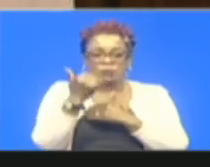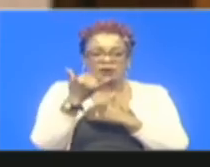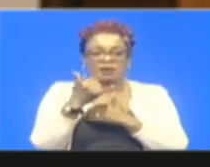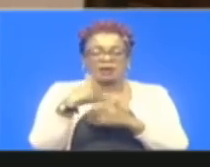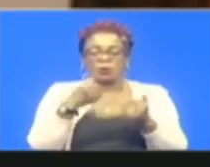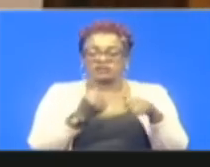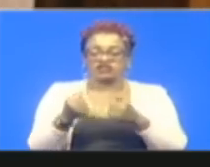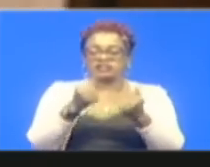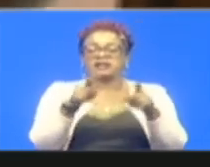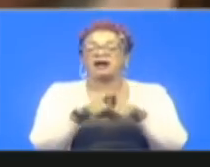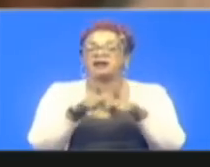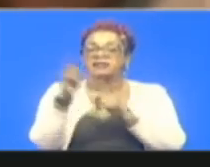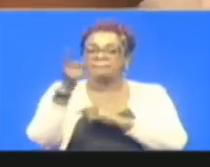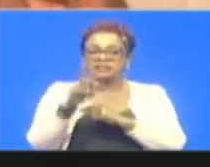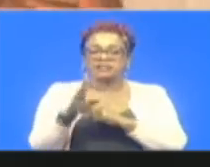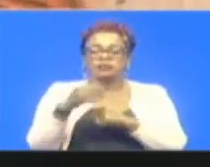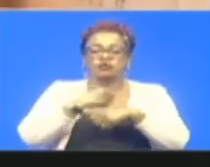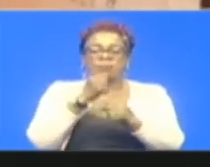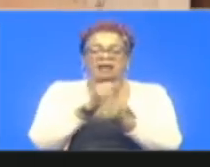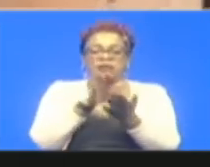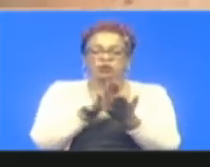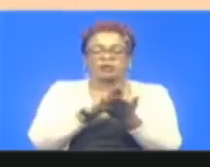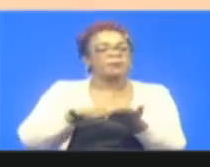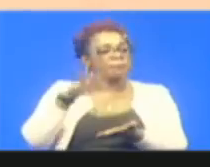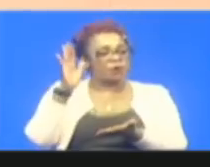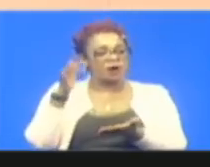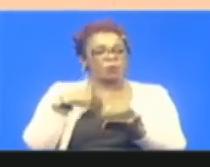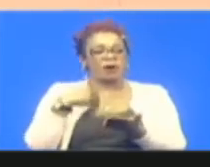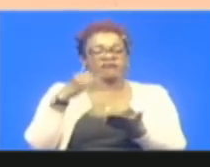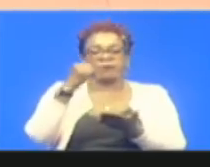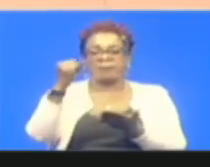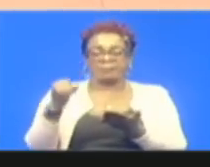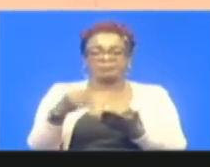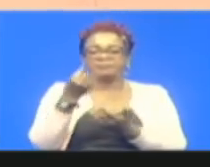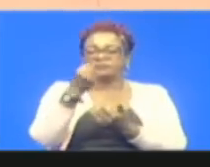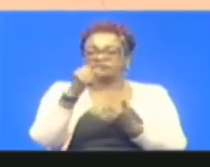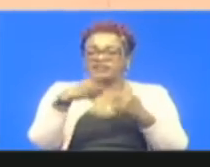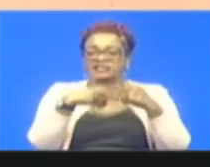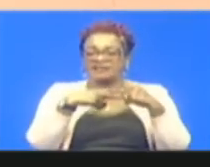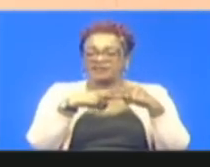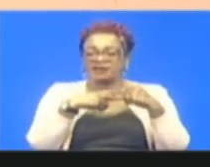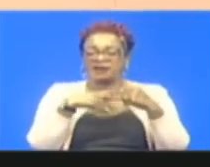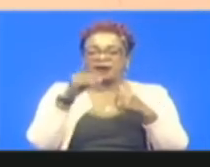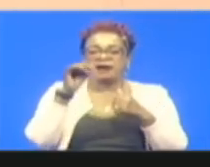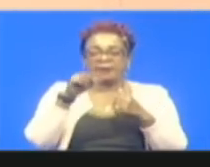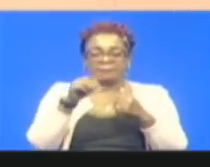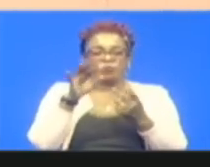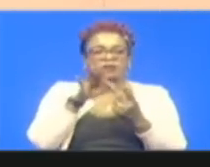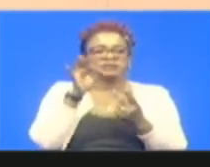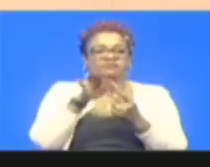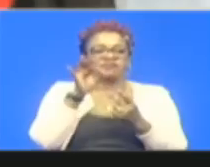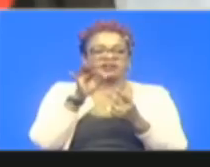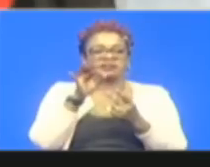as a ministry is to increase storage. We have a map, we have 57 dams that we have already identified, mapped